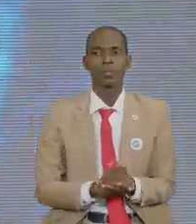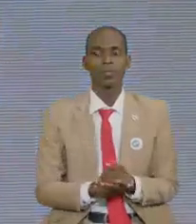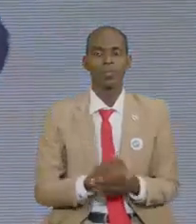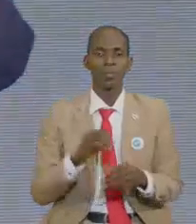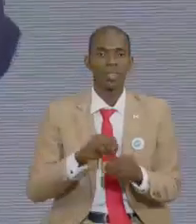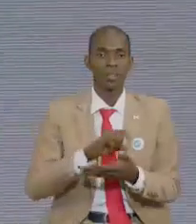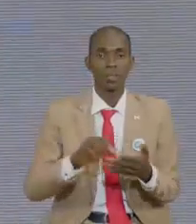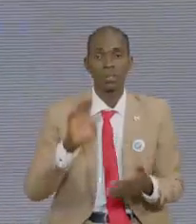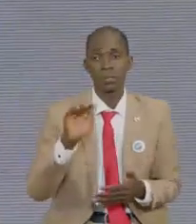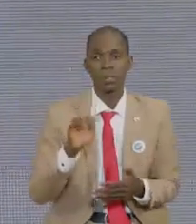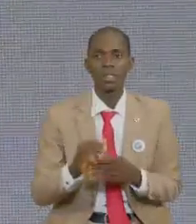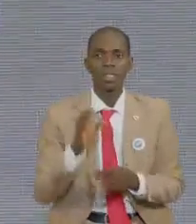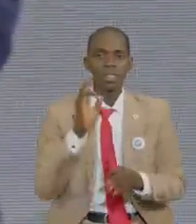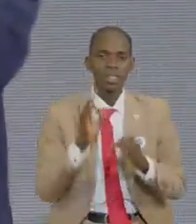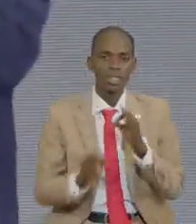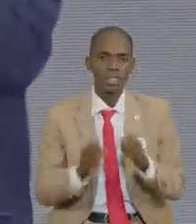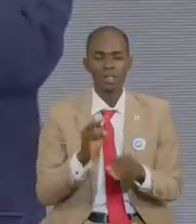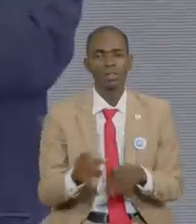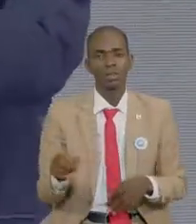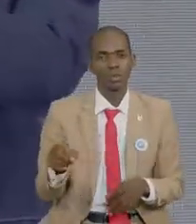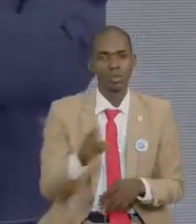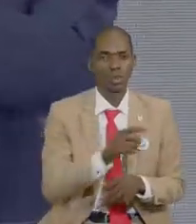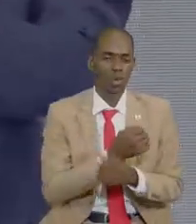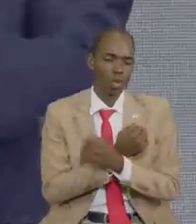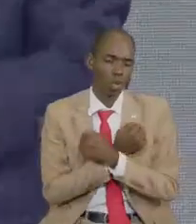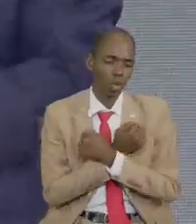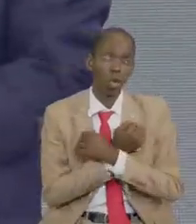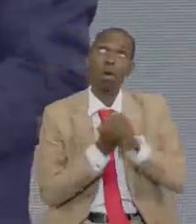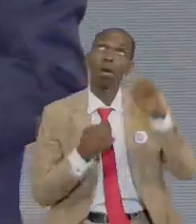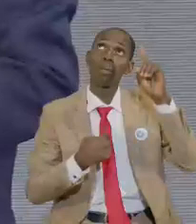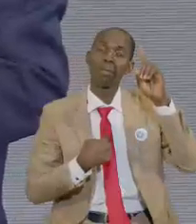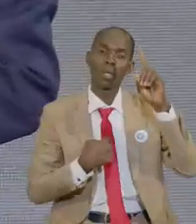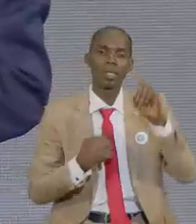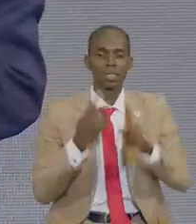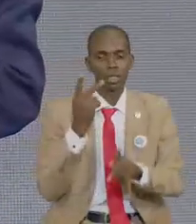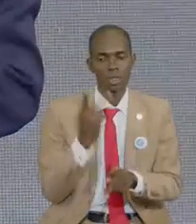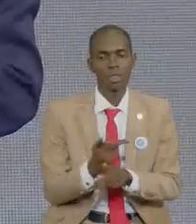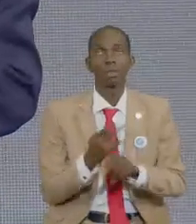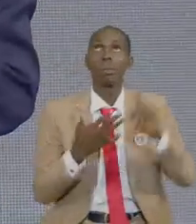verse 15, if you love me, keep my commandments.